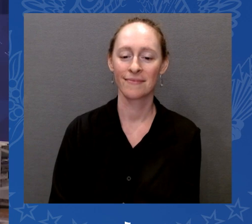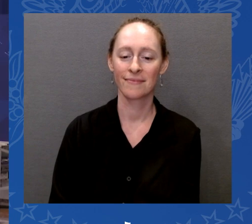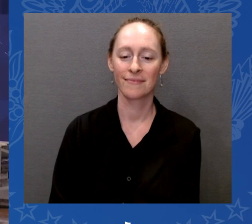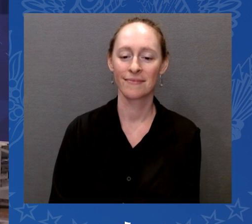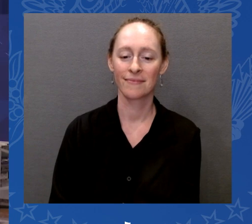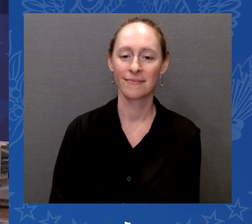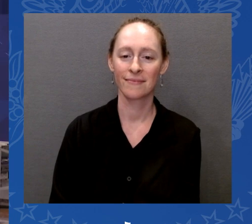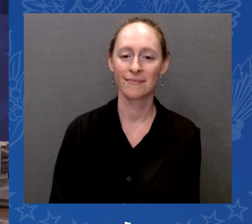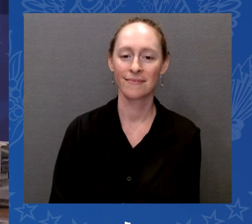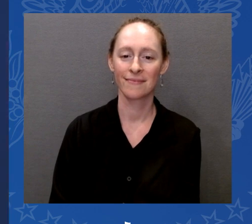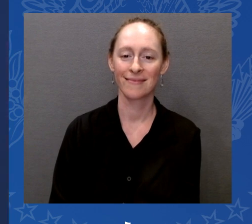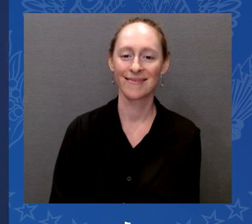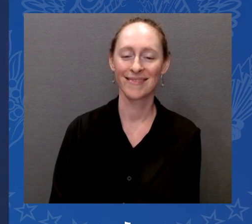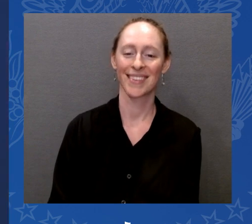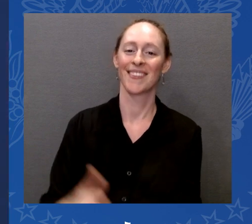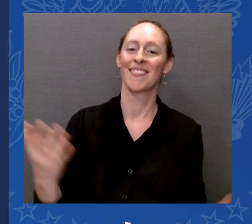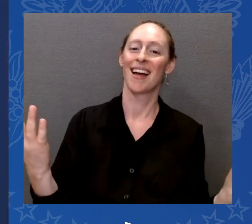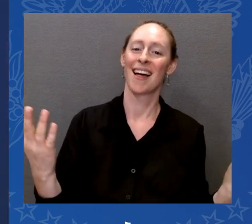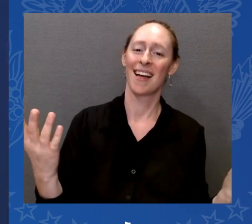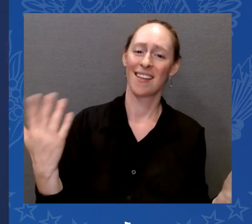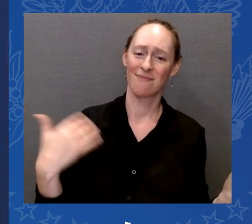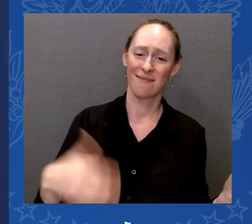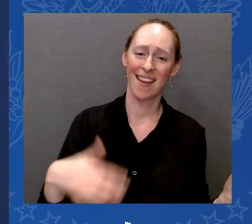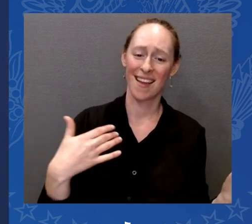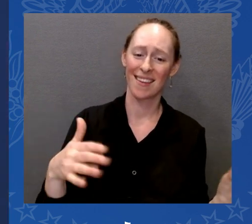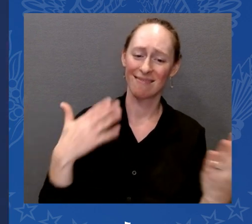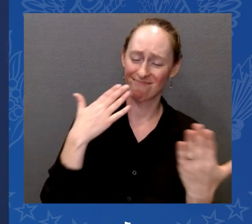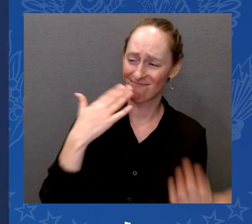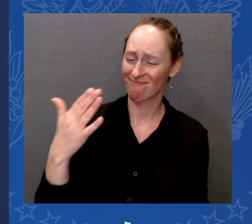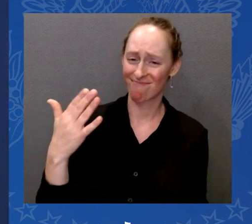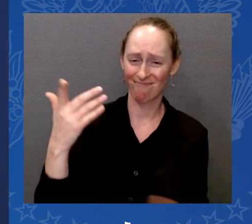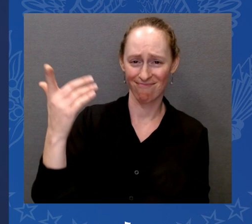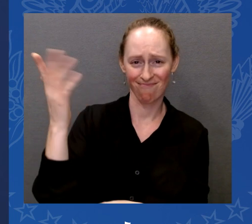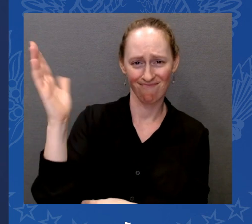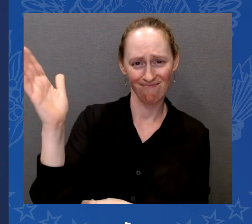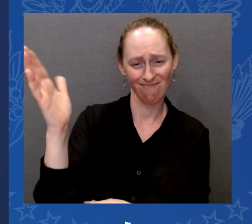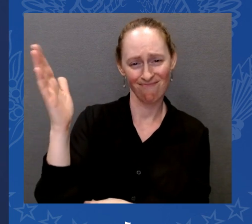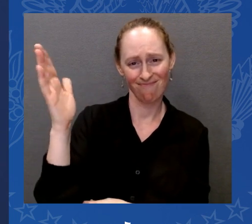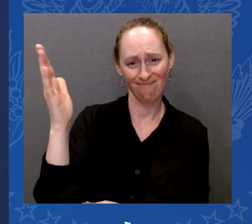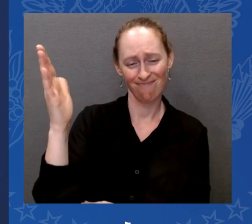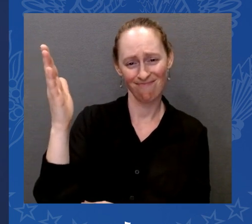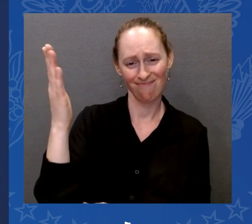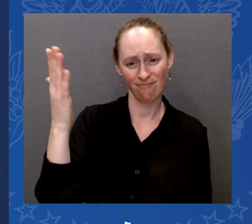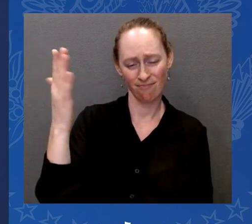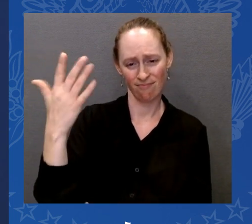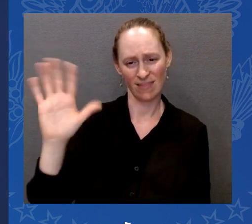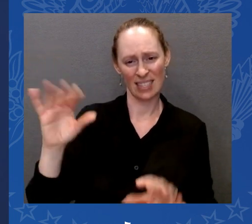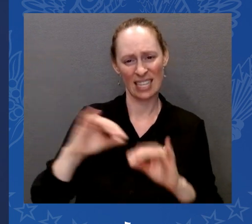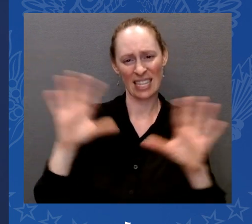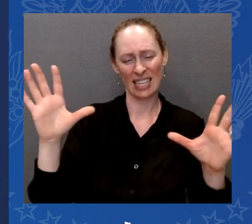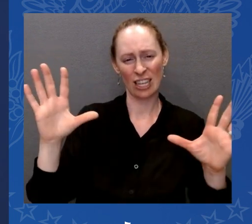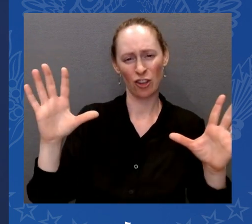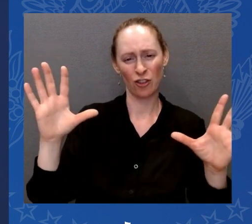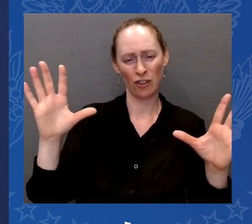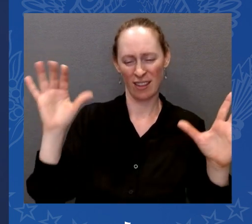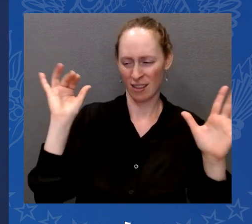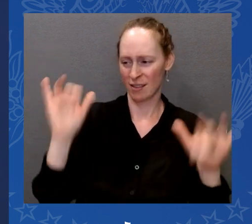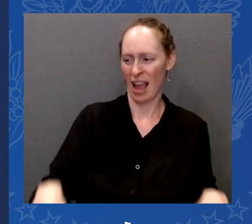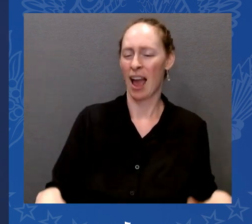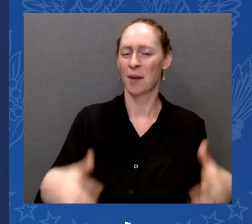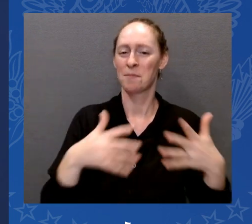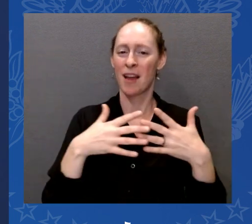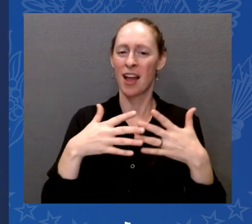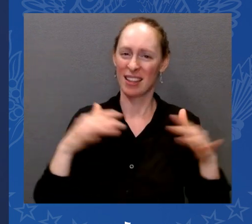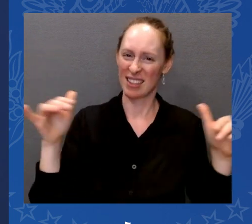What a great speech. Does that show what the America we stand for is? Absolutely. Thank